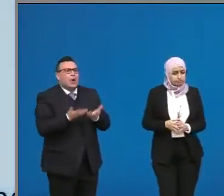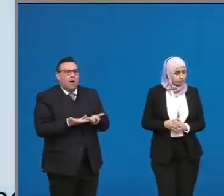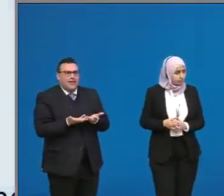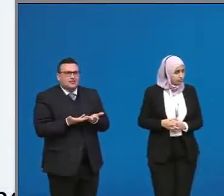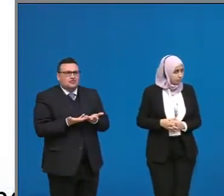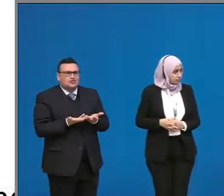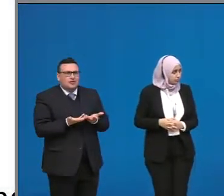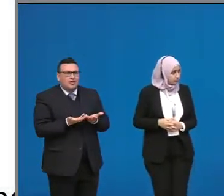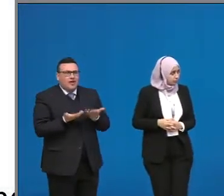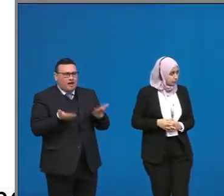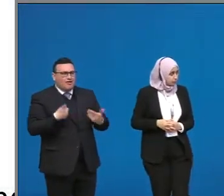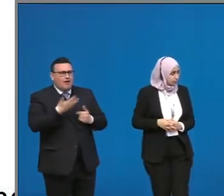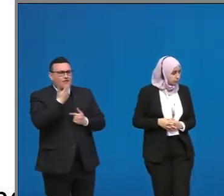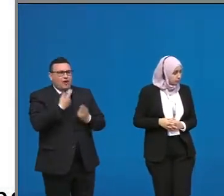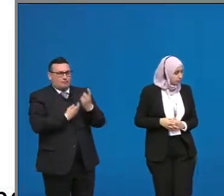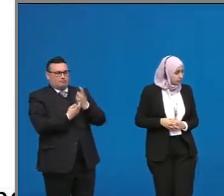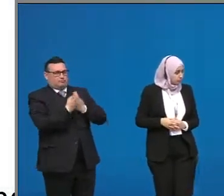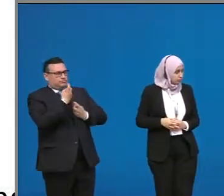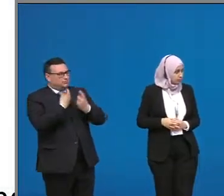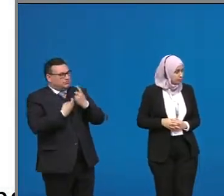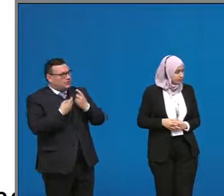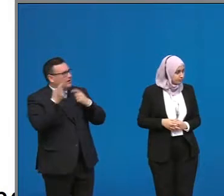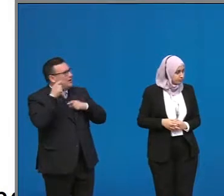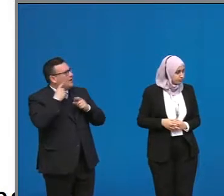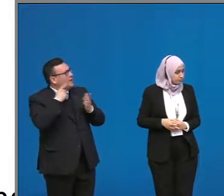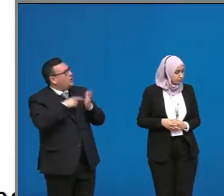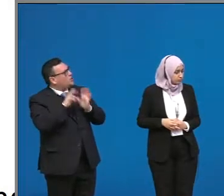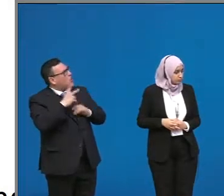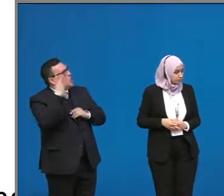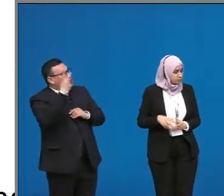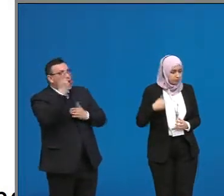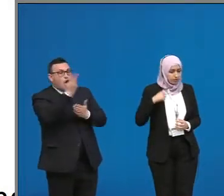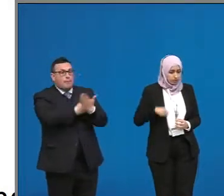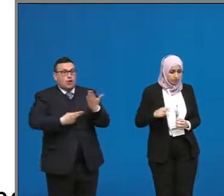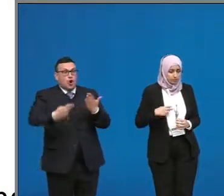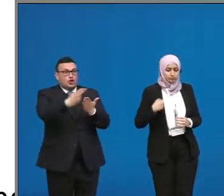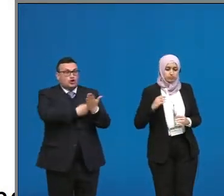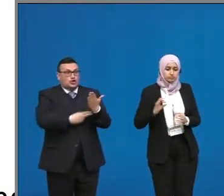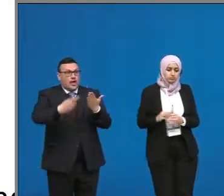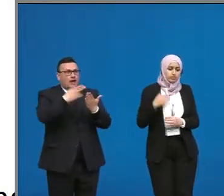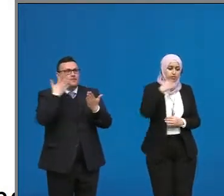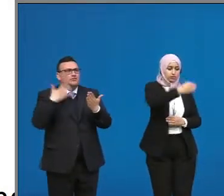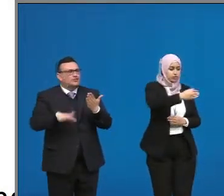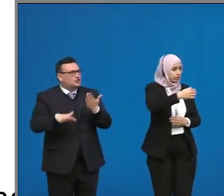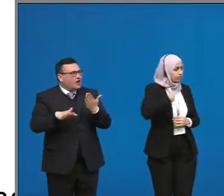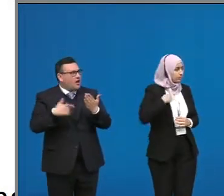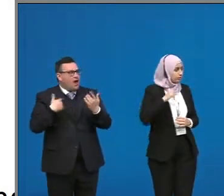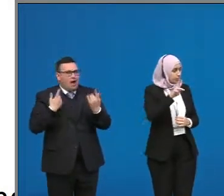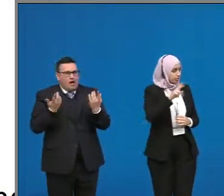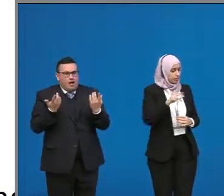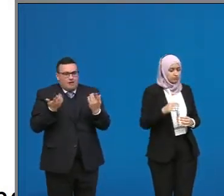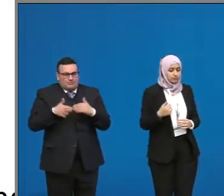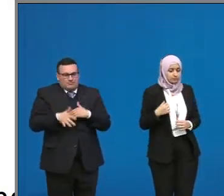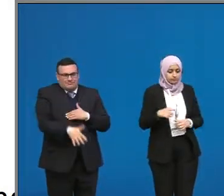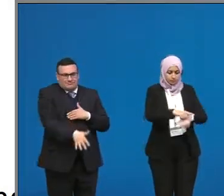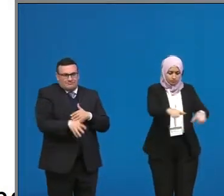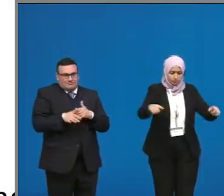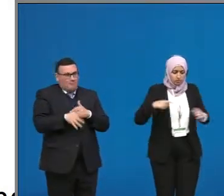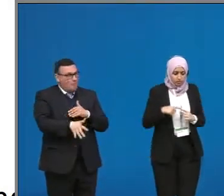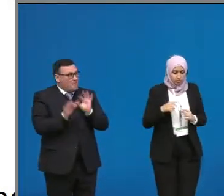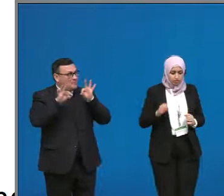Now I will turn to the two projects that attempted to build a